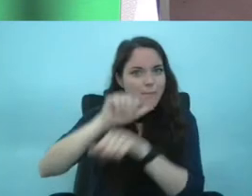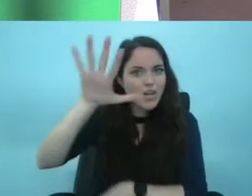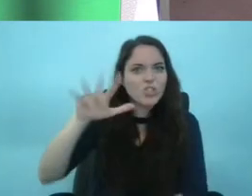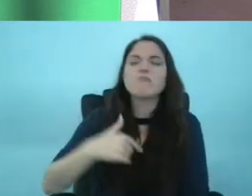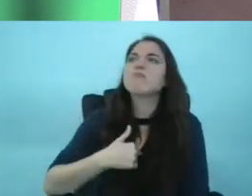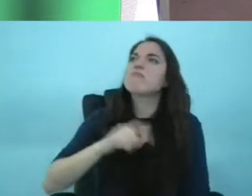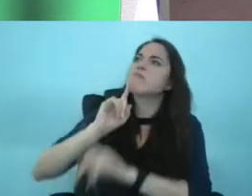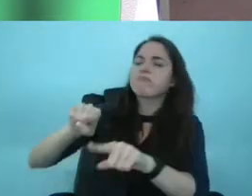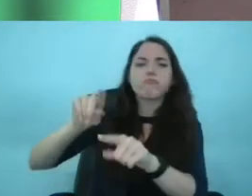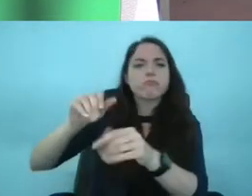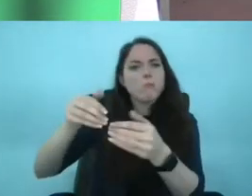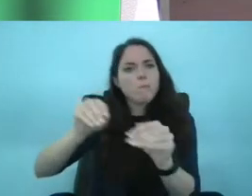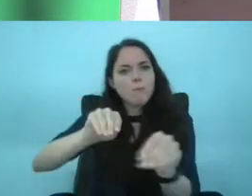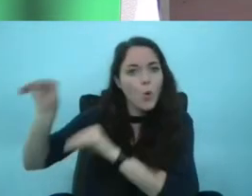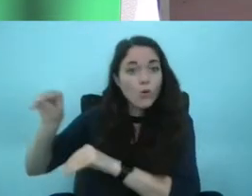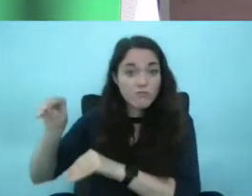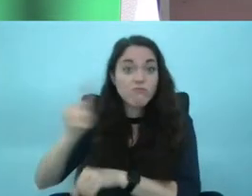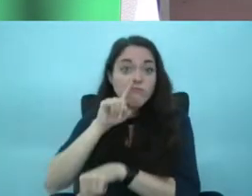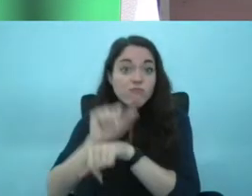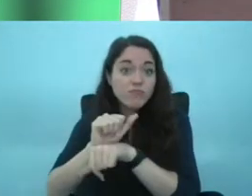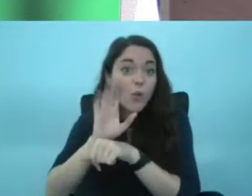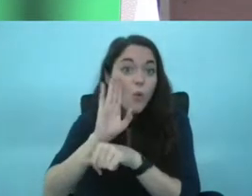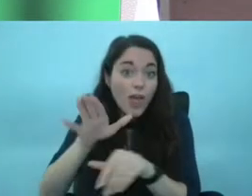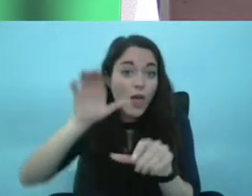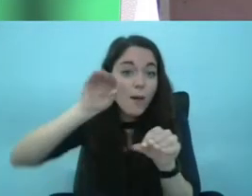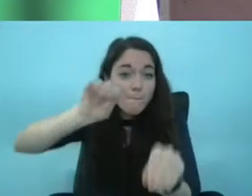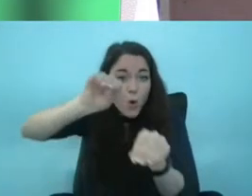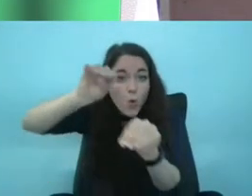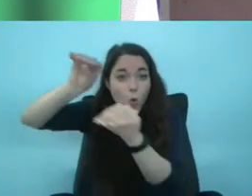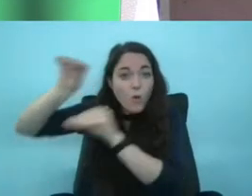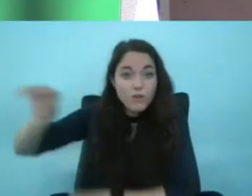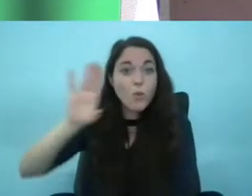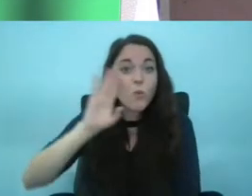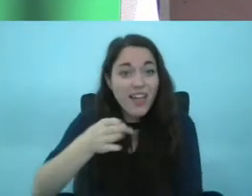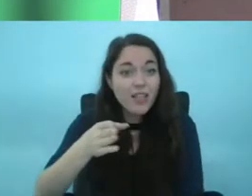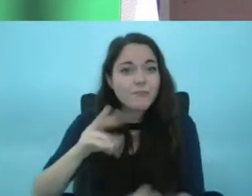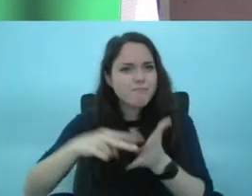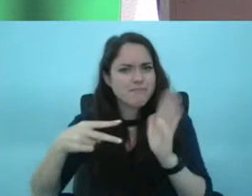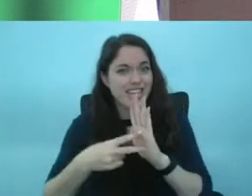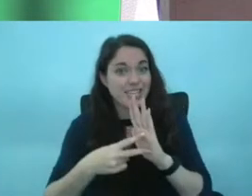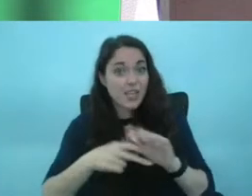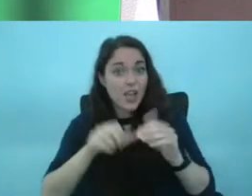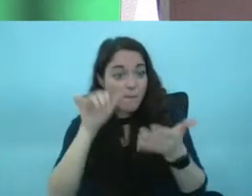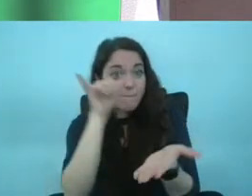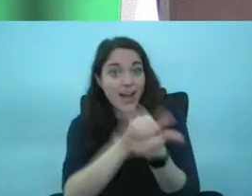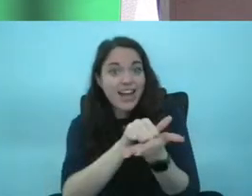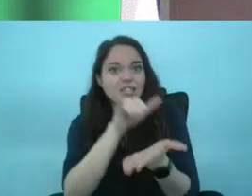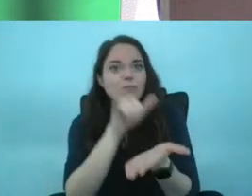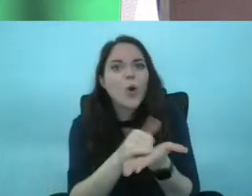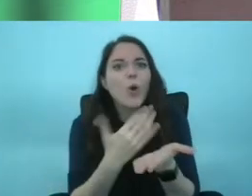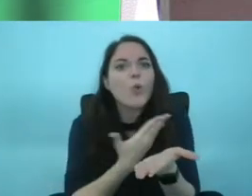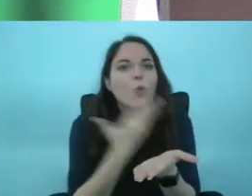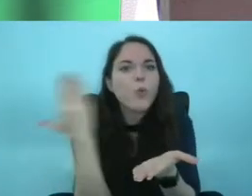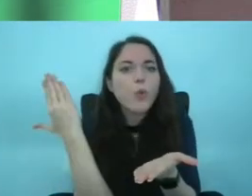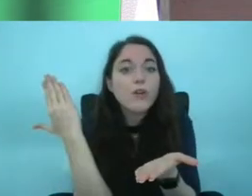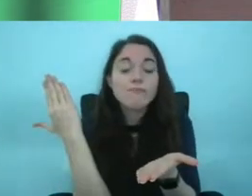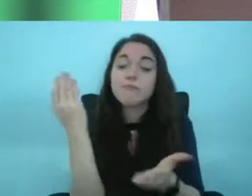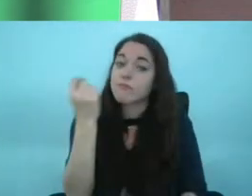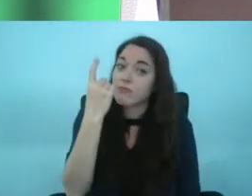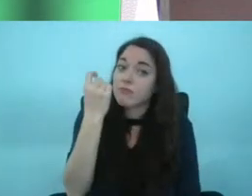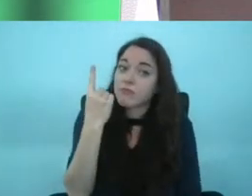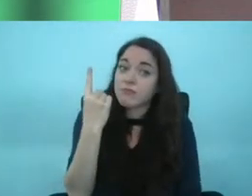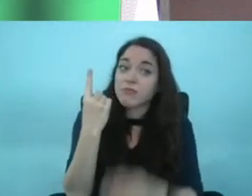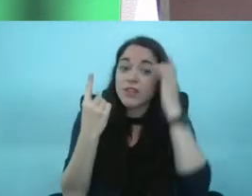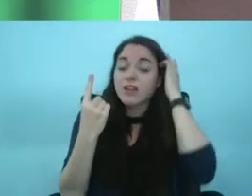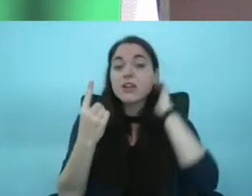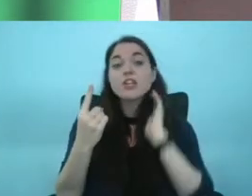be impossible for you. Nothing will be impossible for you. Now, he did not say that nothing would